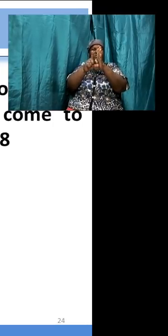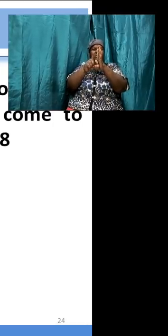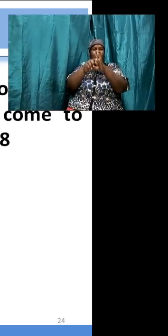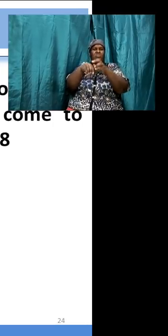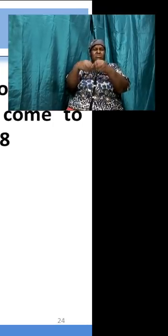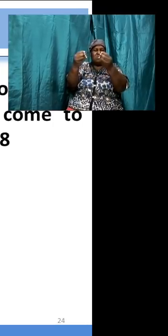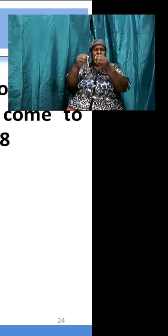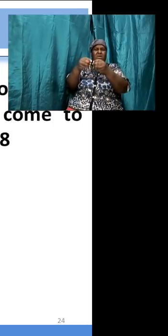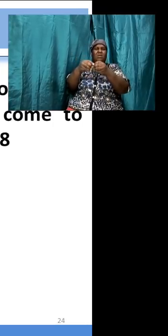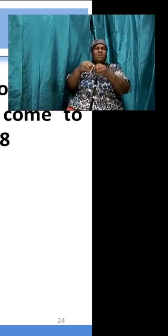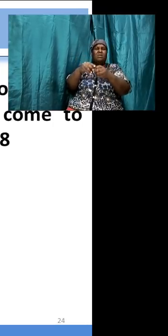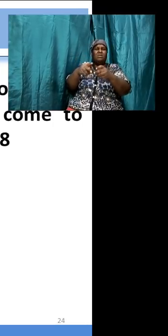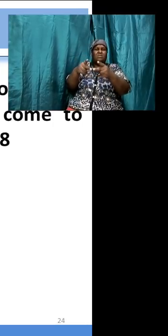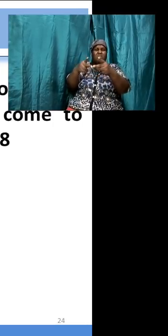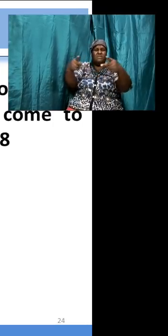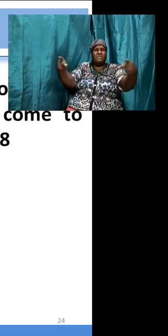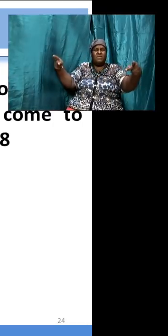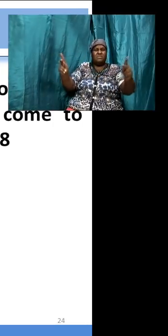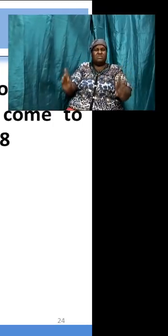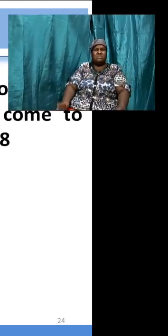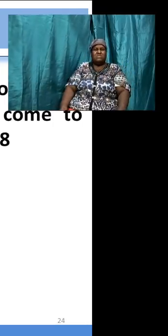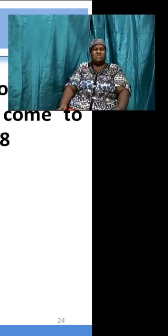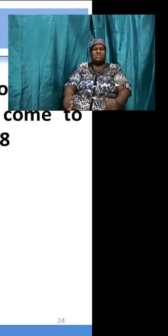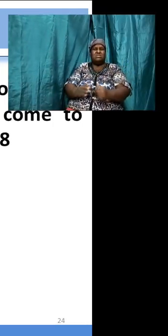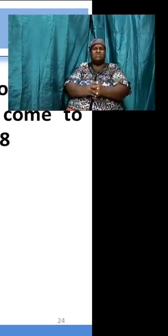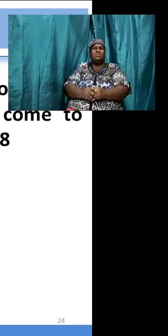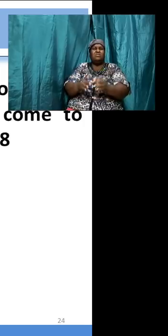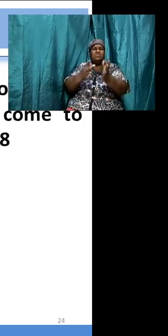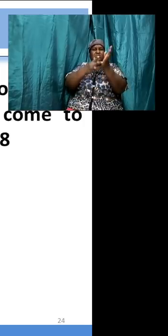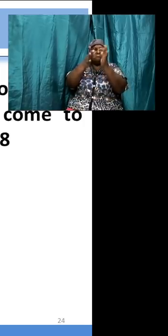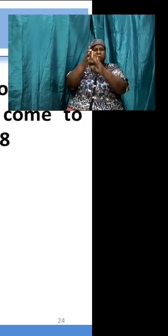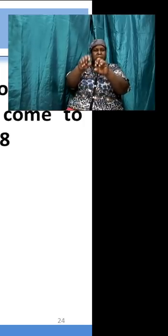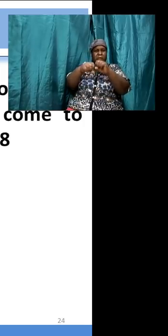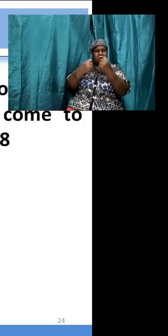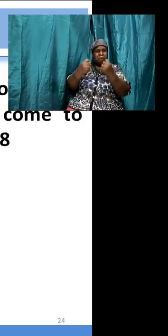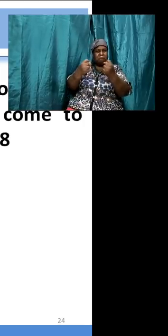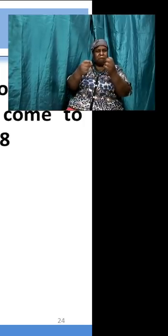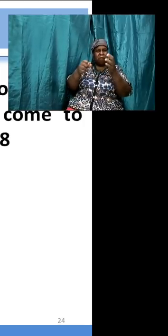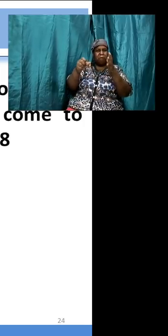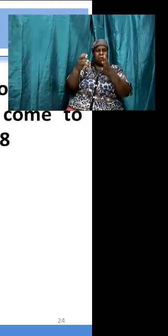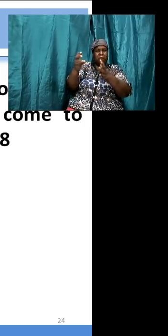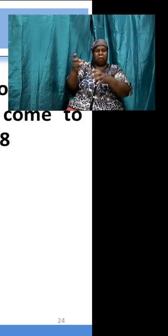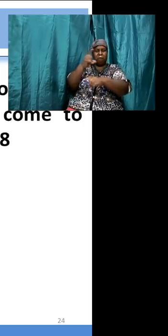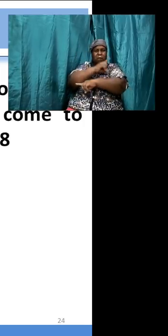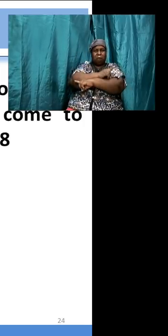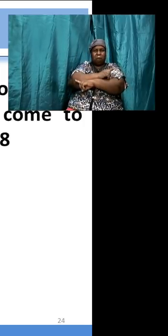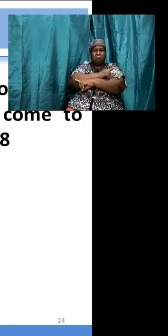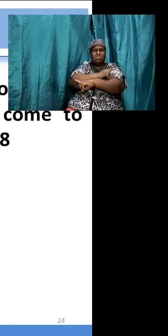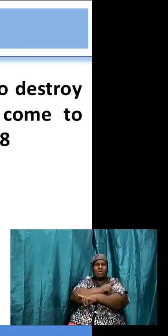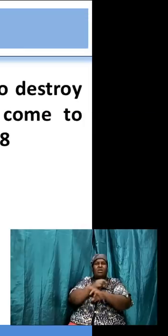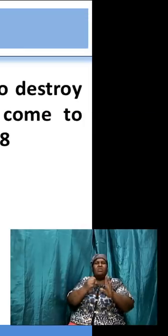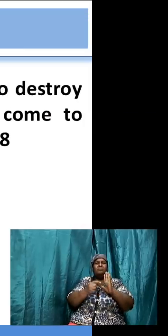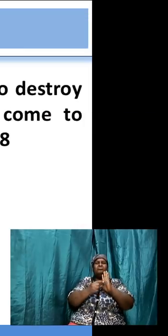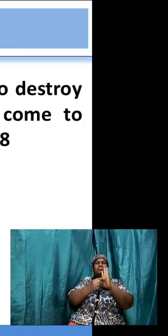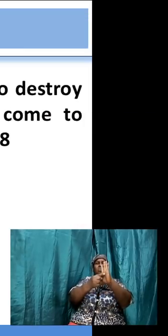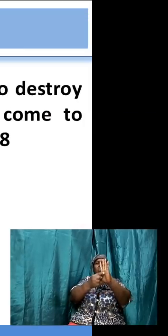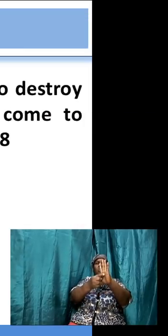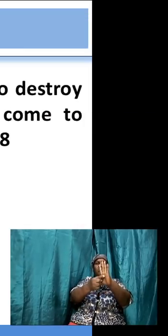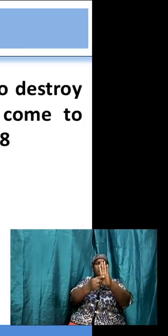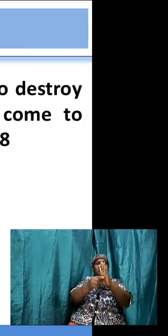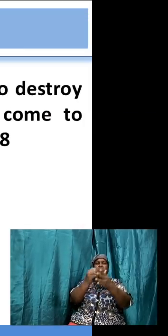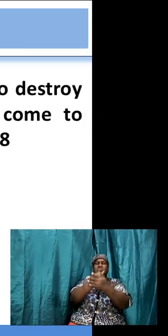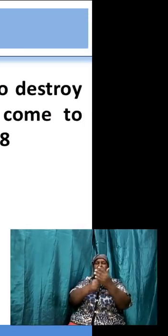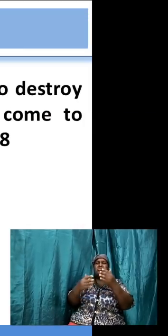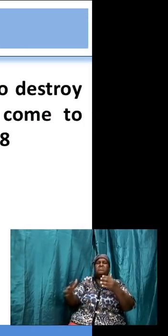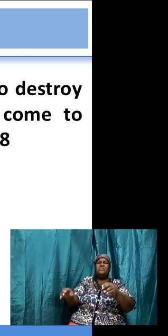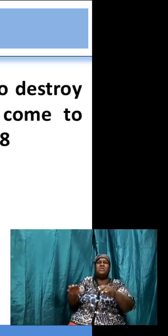he broke the sabbath and they broke the sabbath because it pointed to something that was bigger than them so